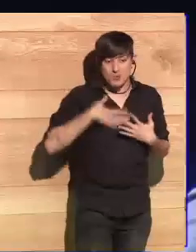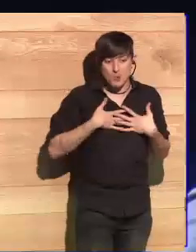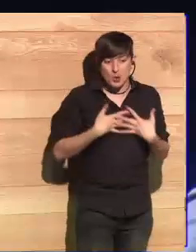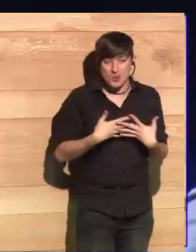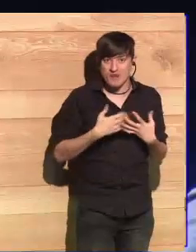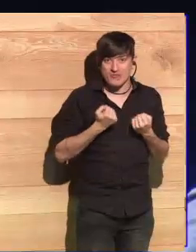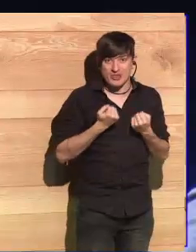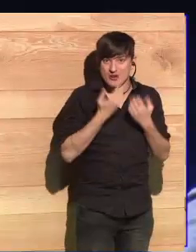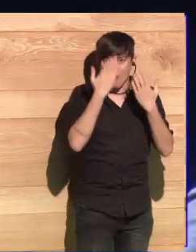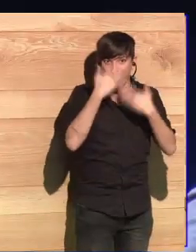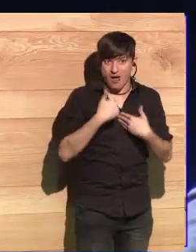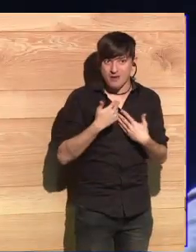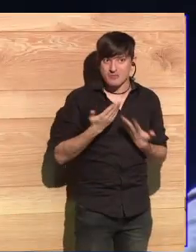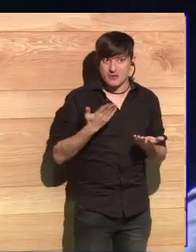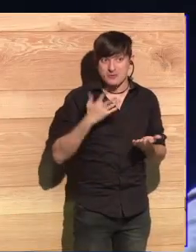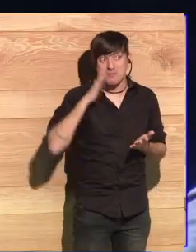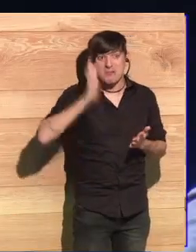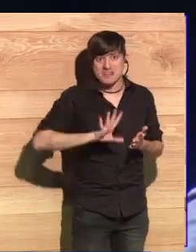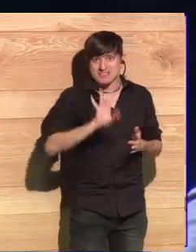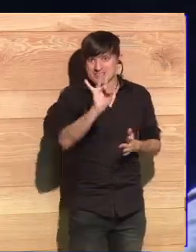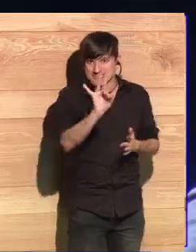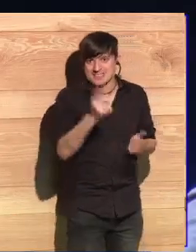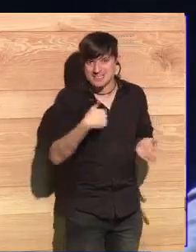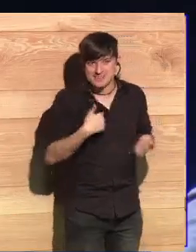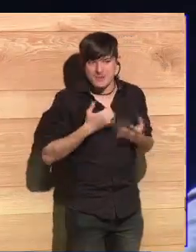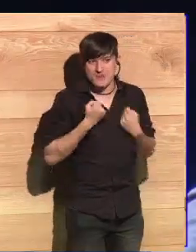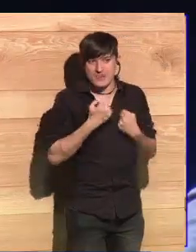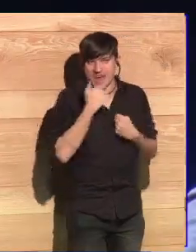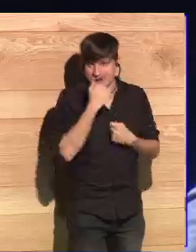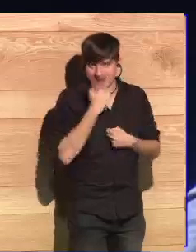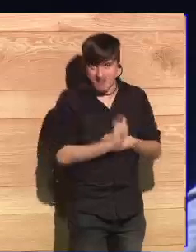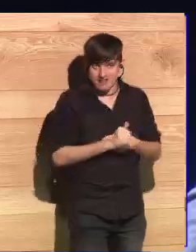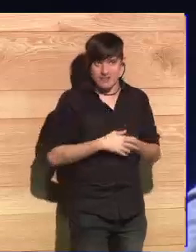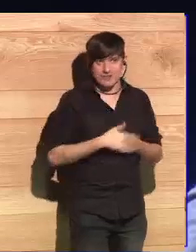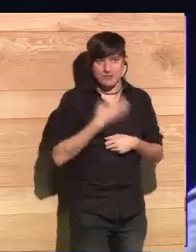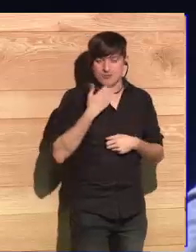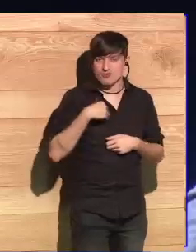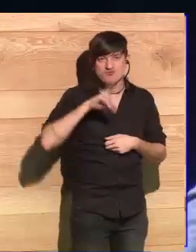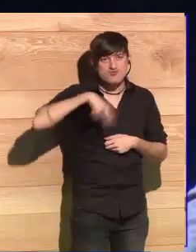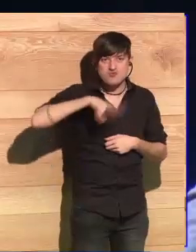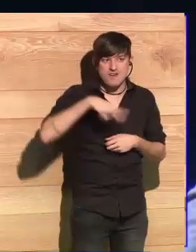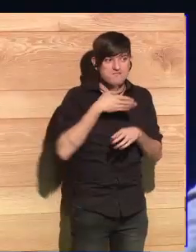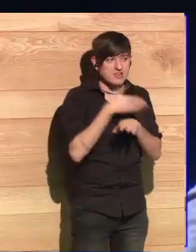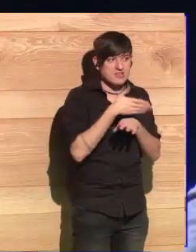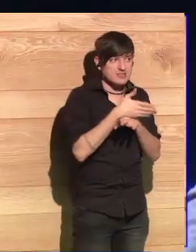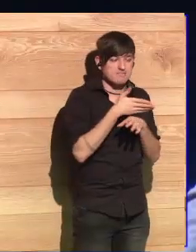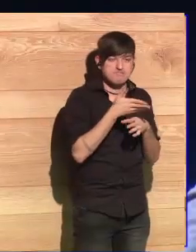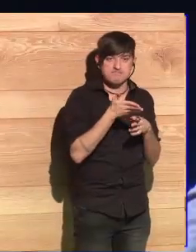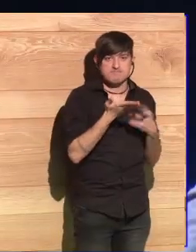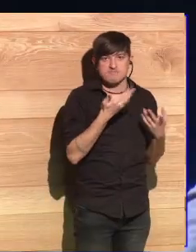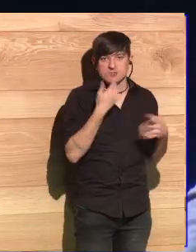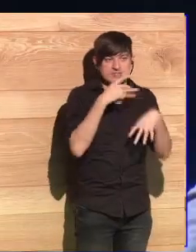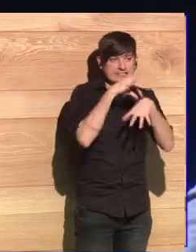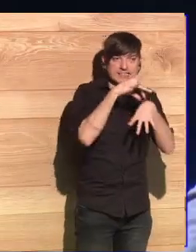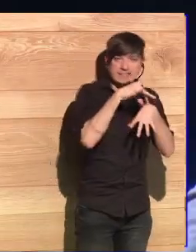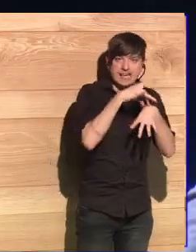Well, I don't feel like I've got strong willpower, but apparently I must have had it. For example, I never went to a